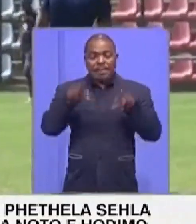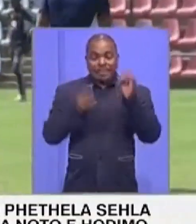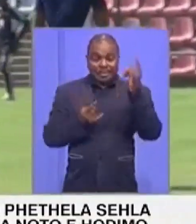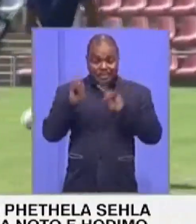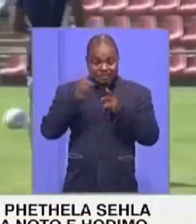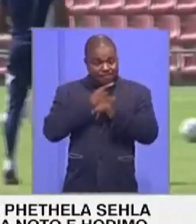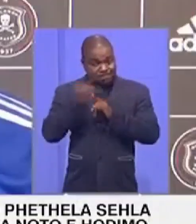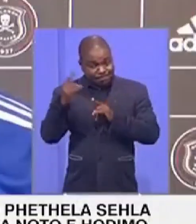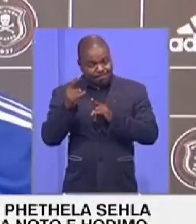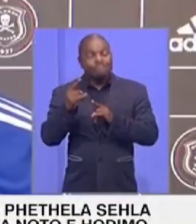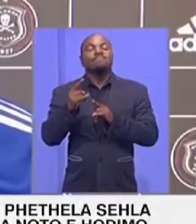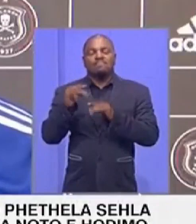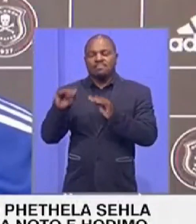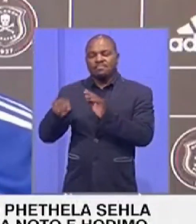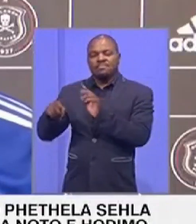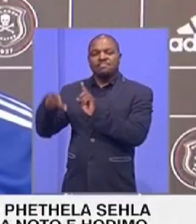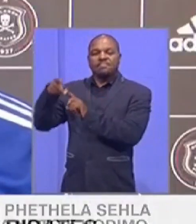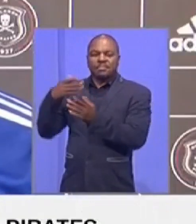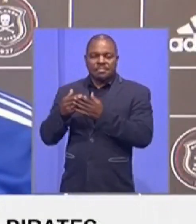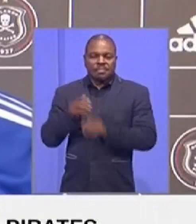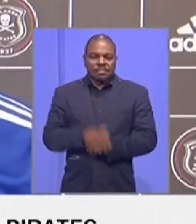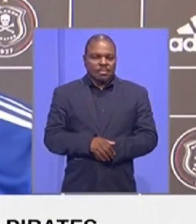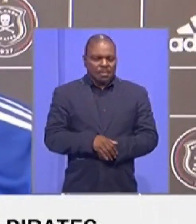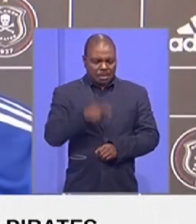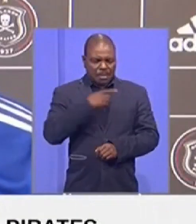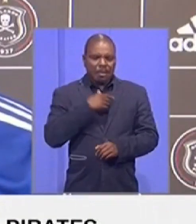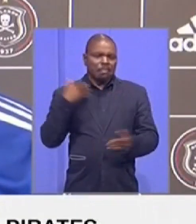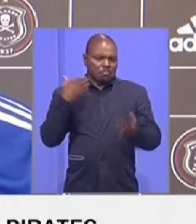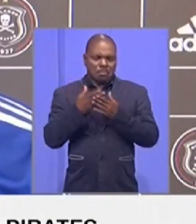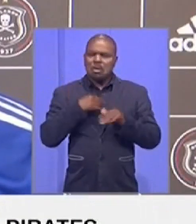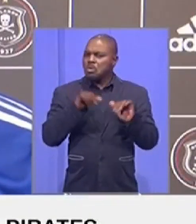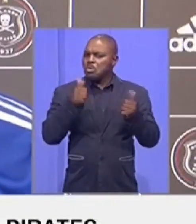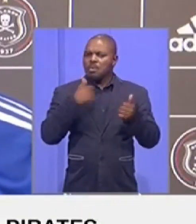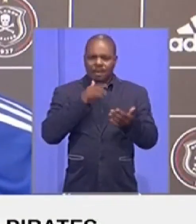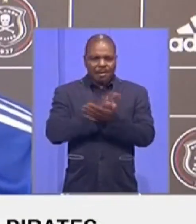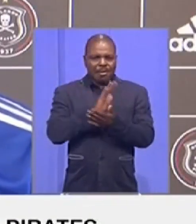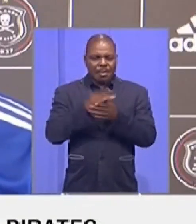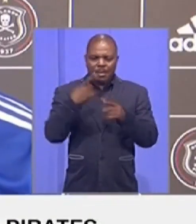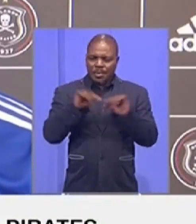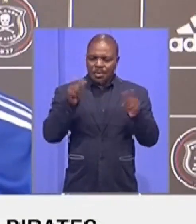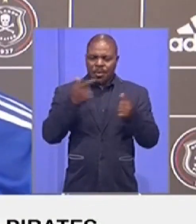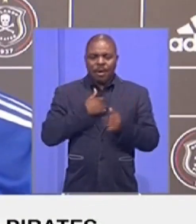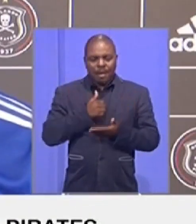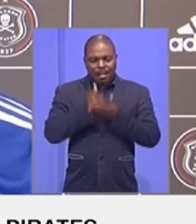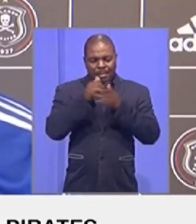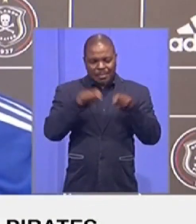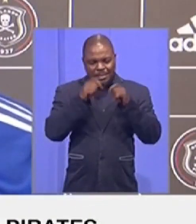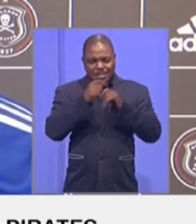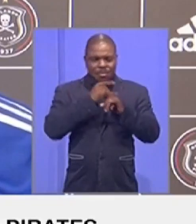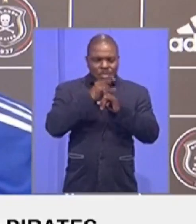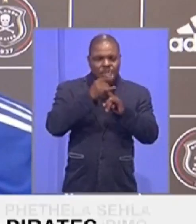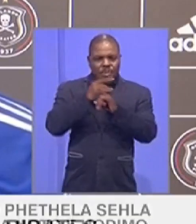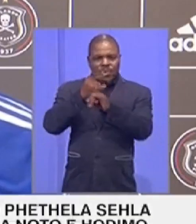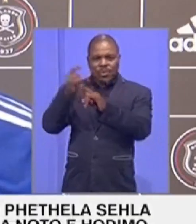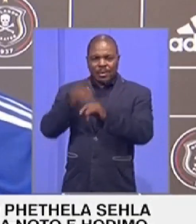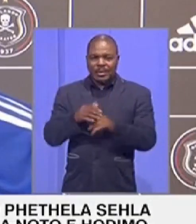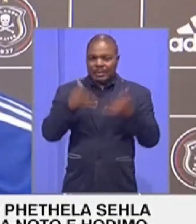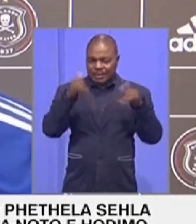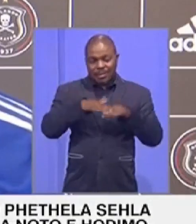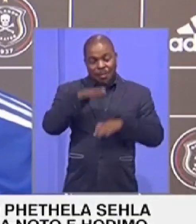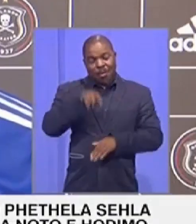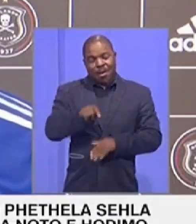good, I'm happy with my performance. I may be helping the team to win the games, but there's still more to